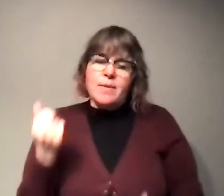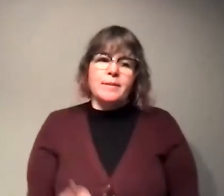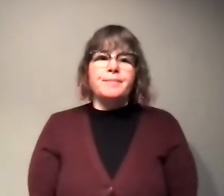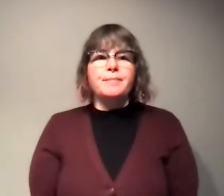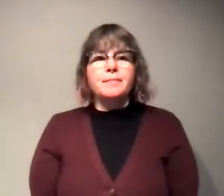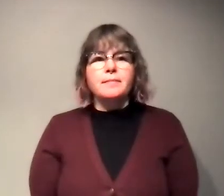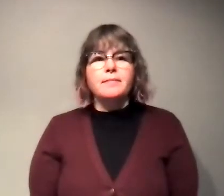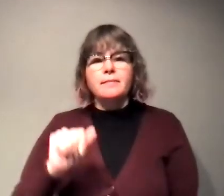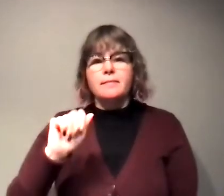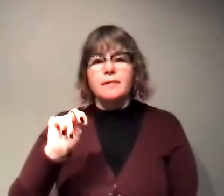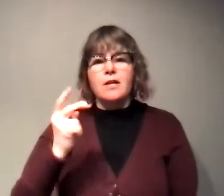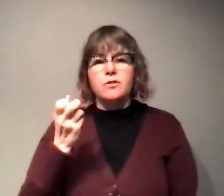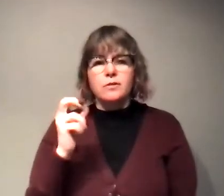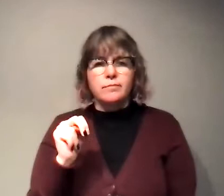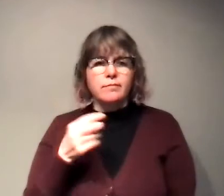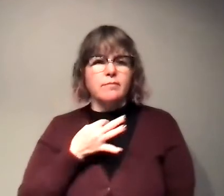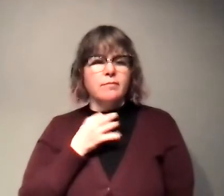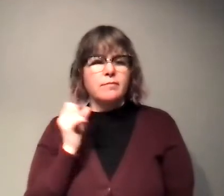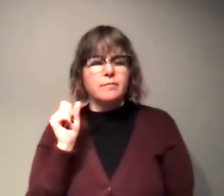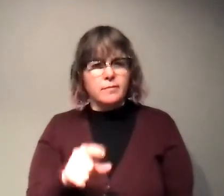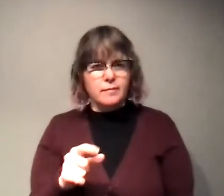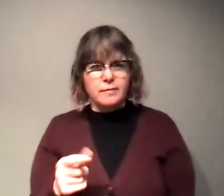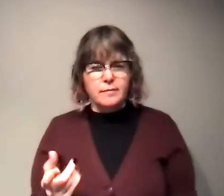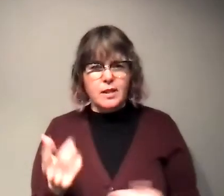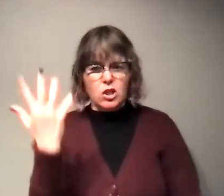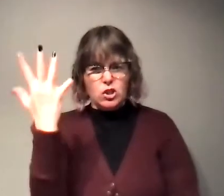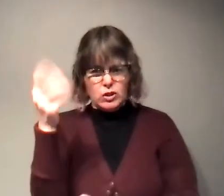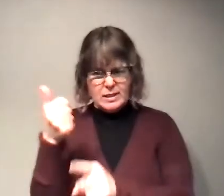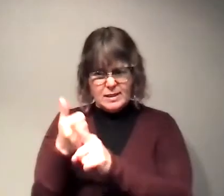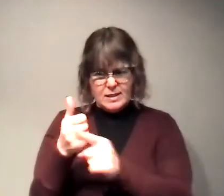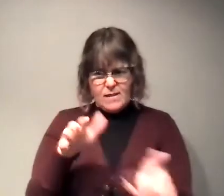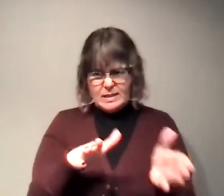see, Anderson wants to know, how can you tell if a tree is dying?